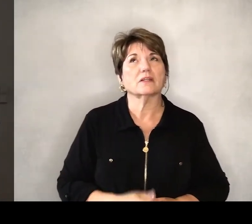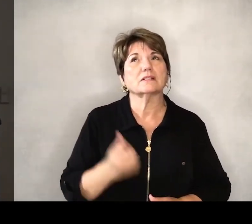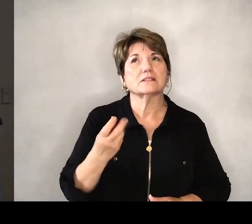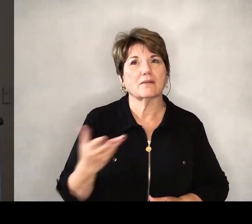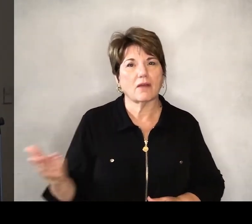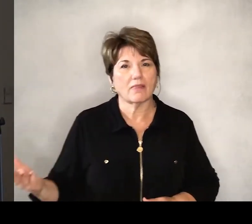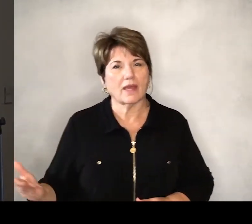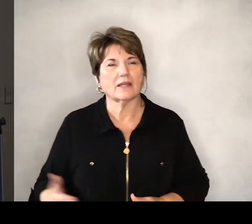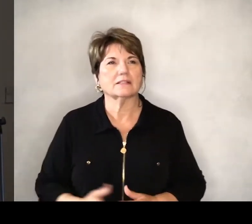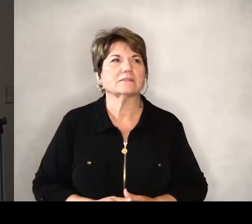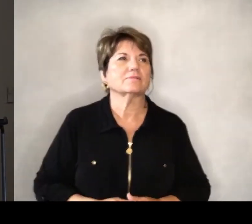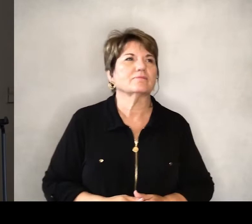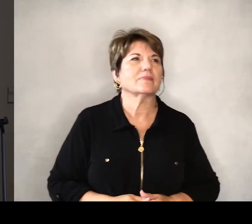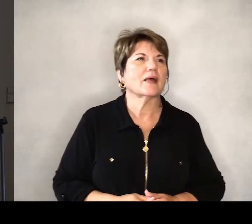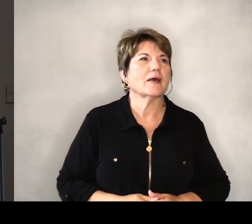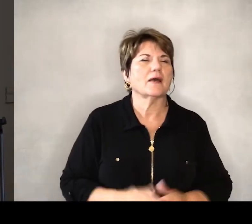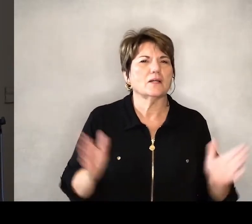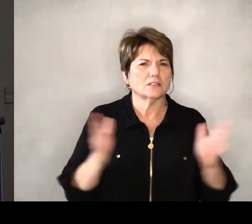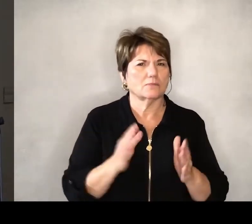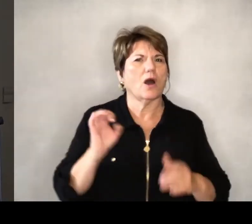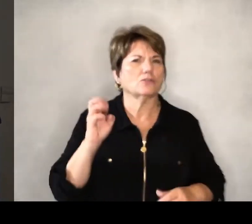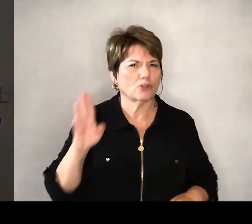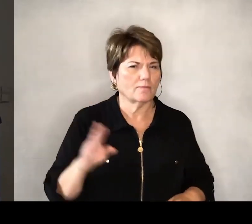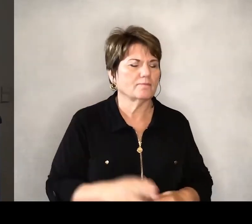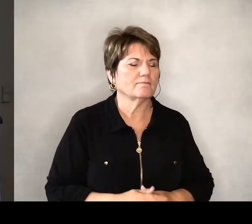things. It was kind of a small job,